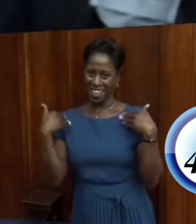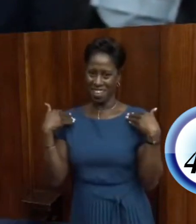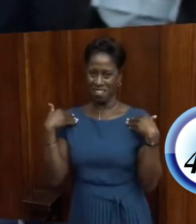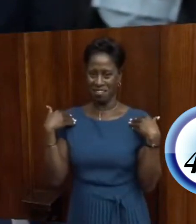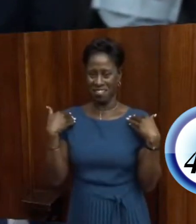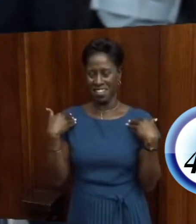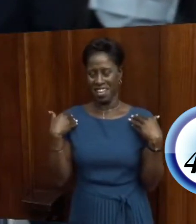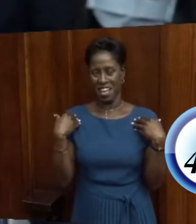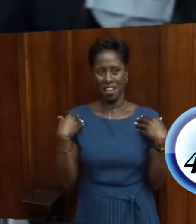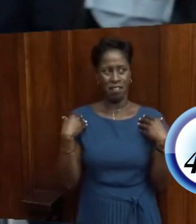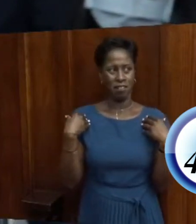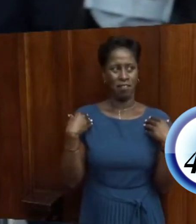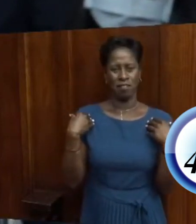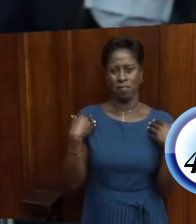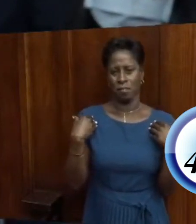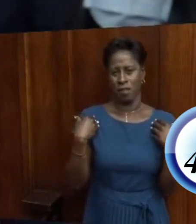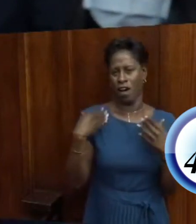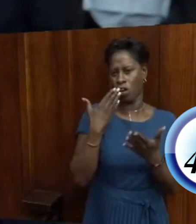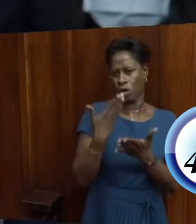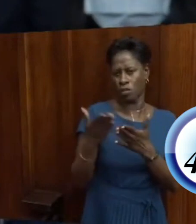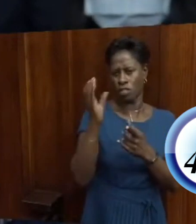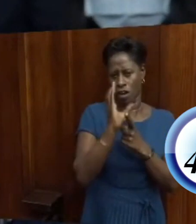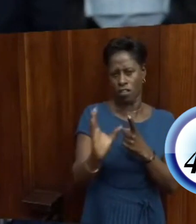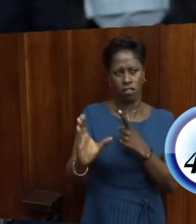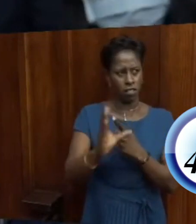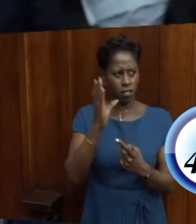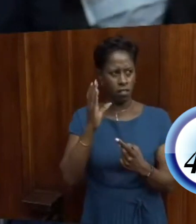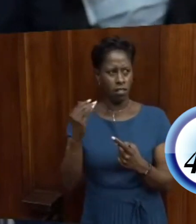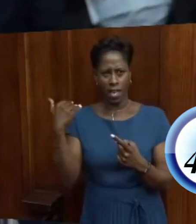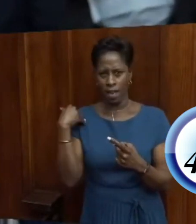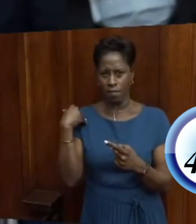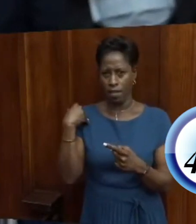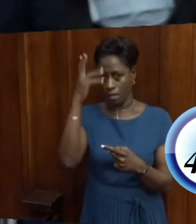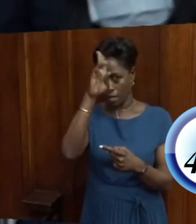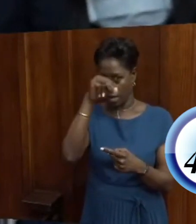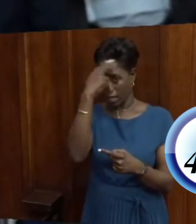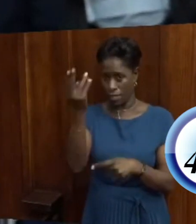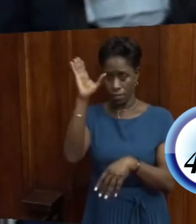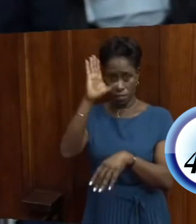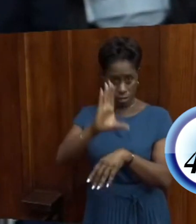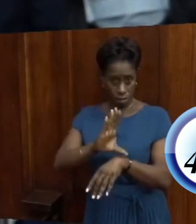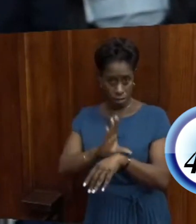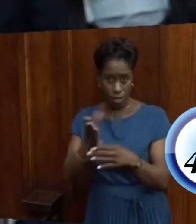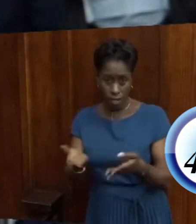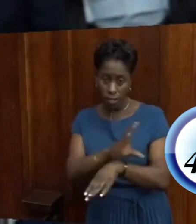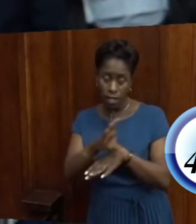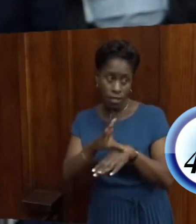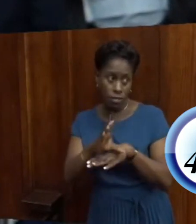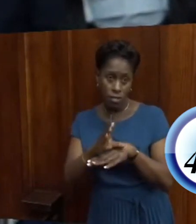the recipients of the Public Assistance Program to be paid at the same time as public servants. The